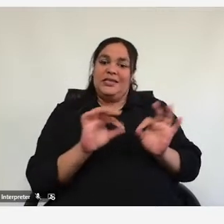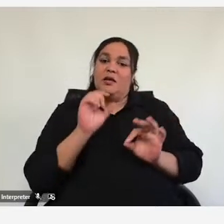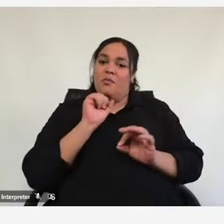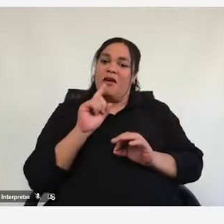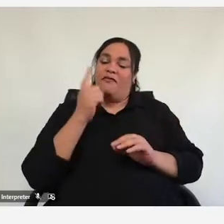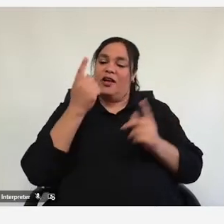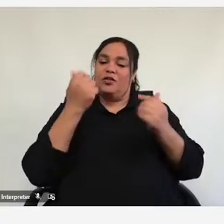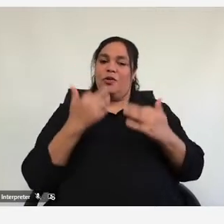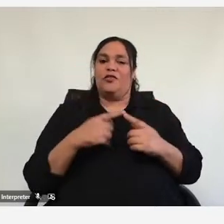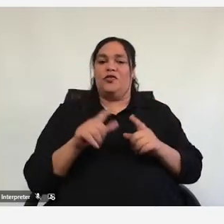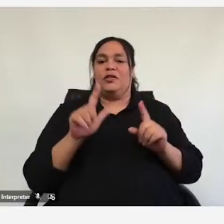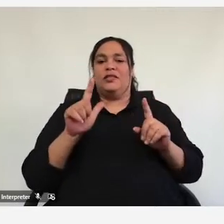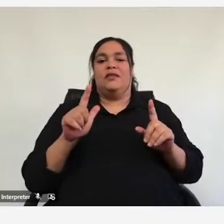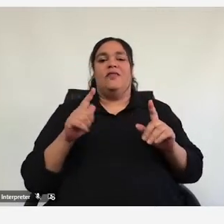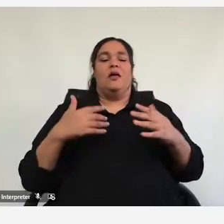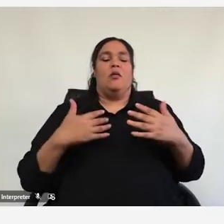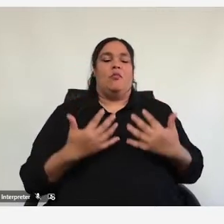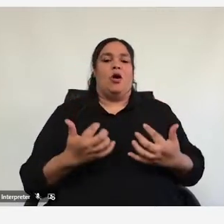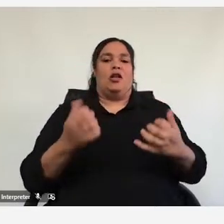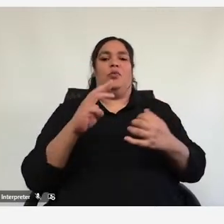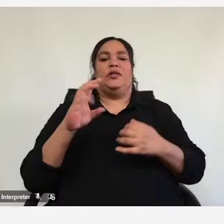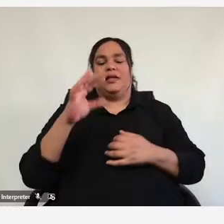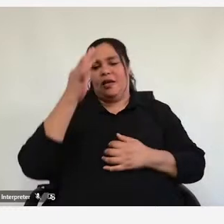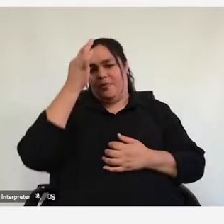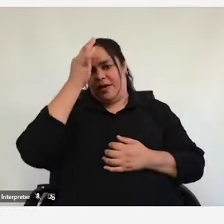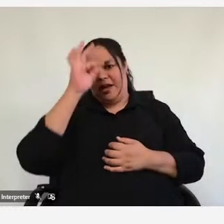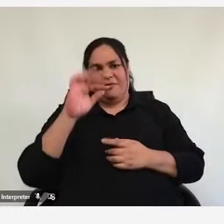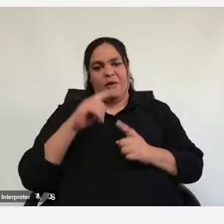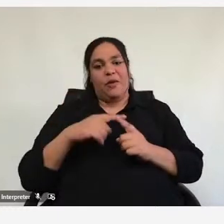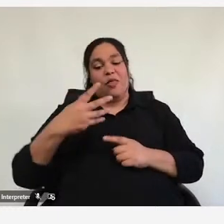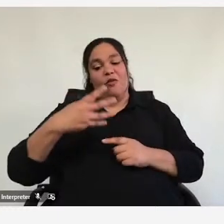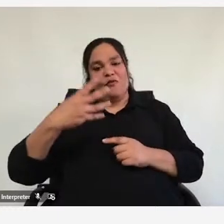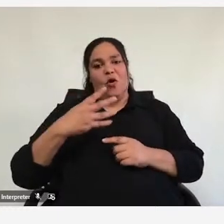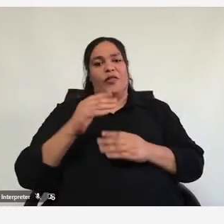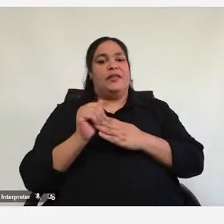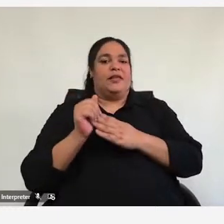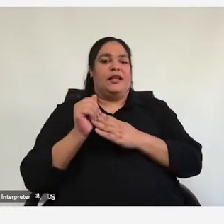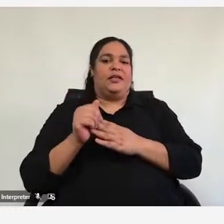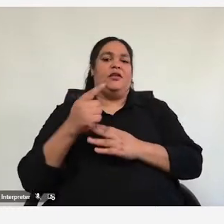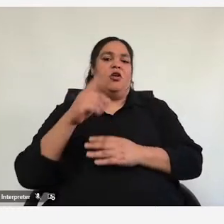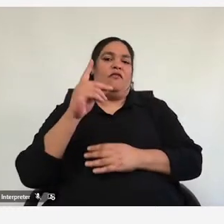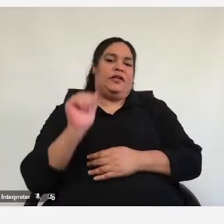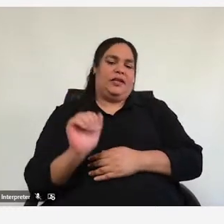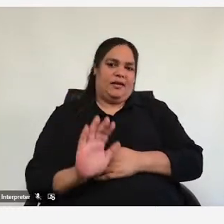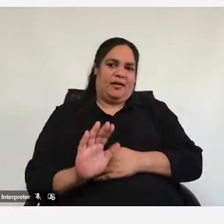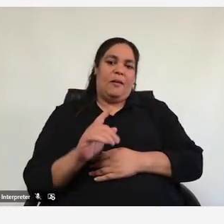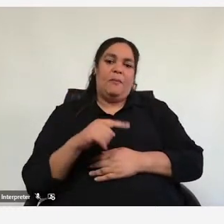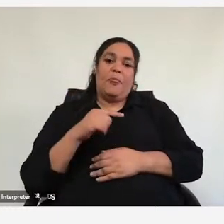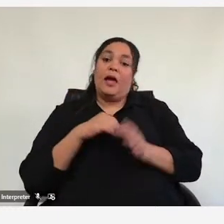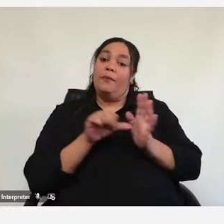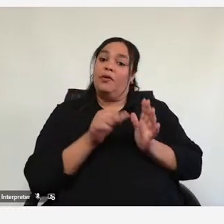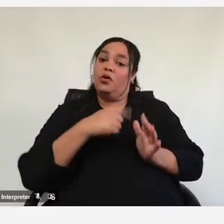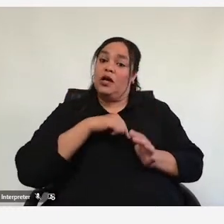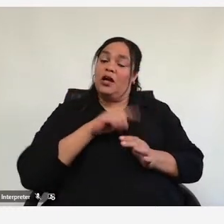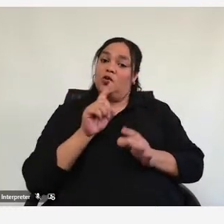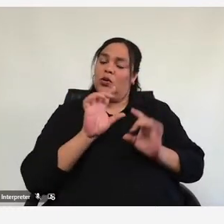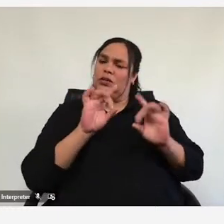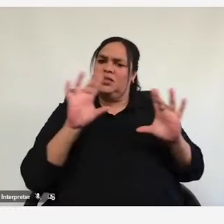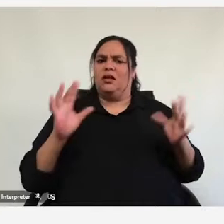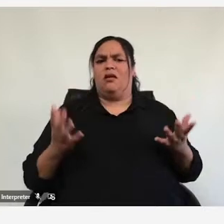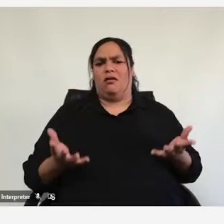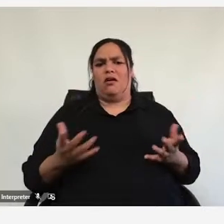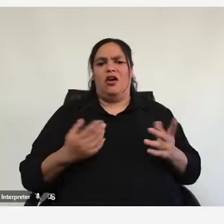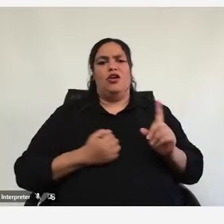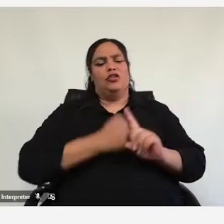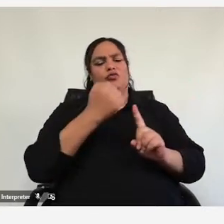budget of the 7th administration of the Western Cape government and the 4th under the leadership of the DA. And our priorities are clear: